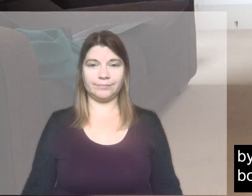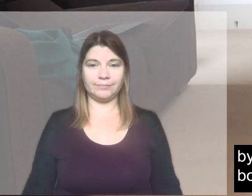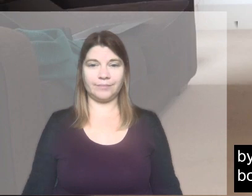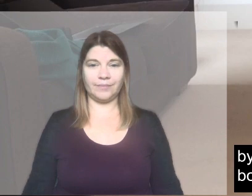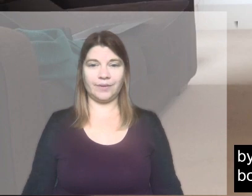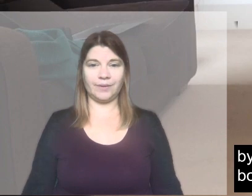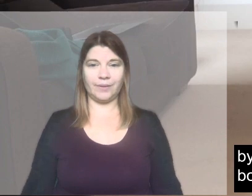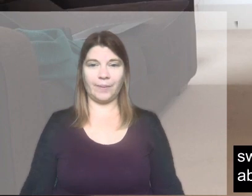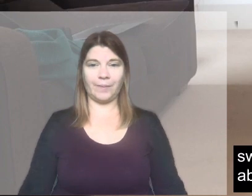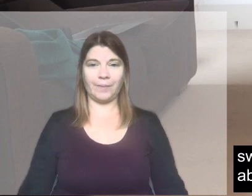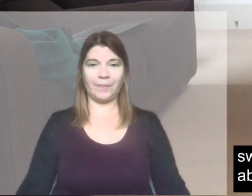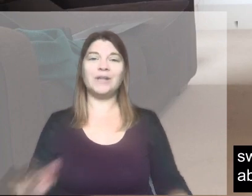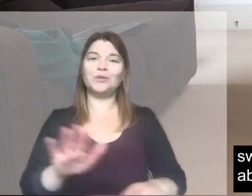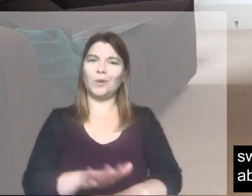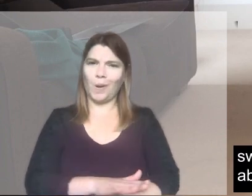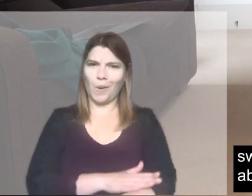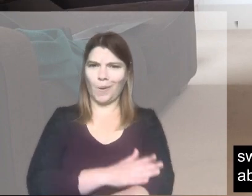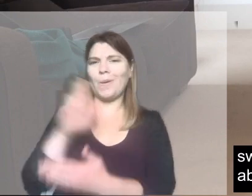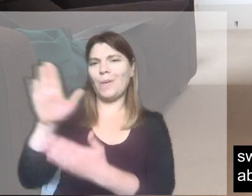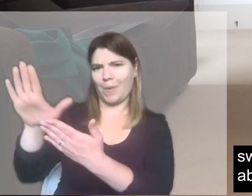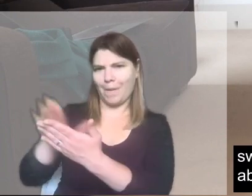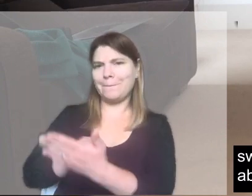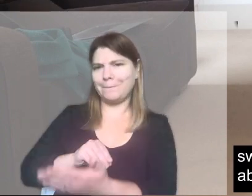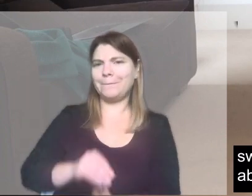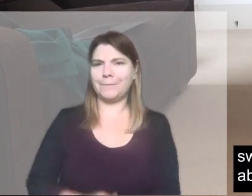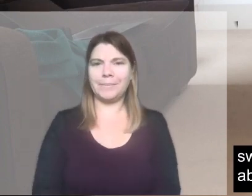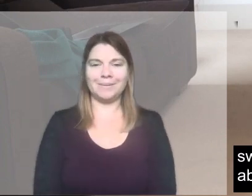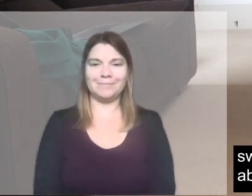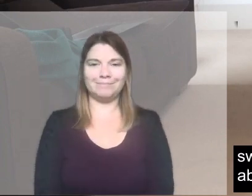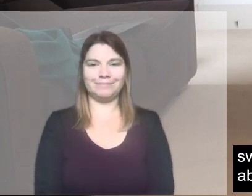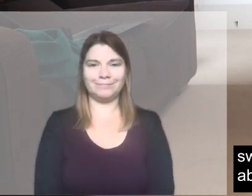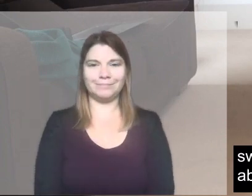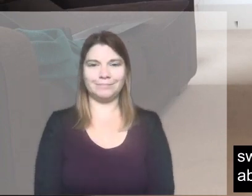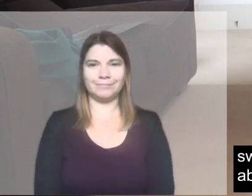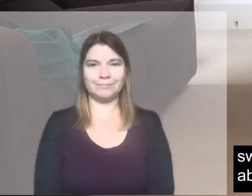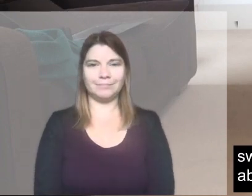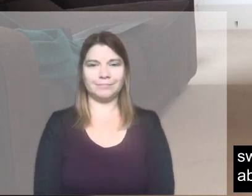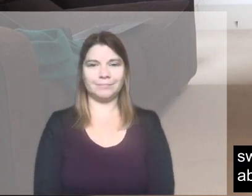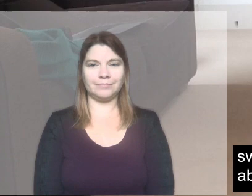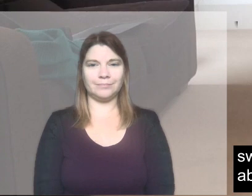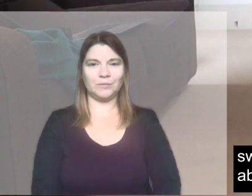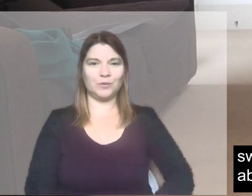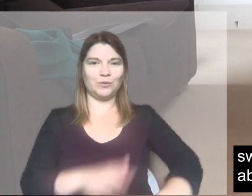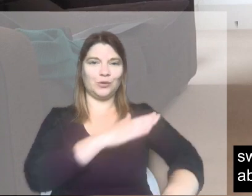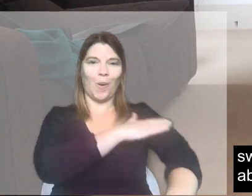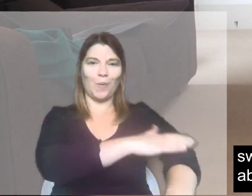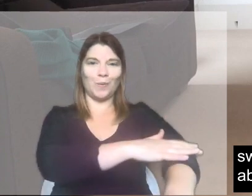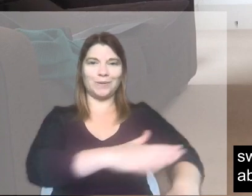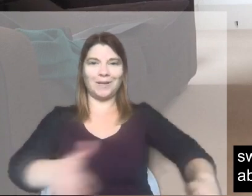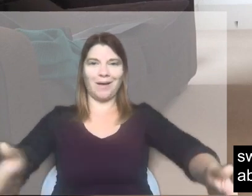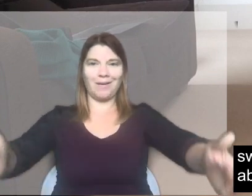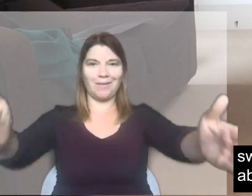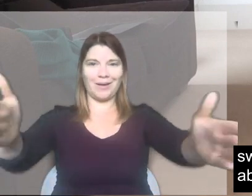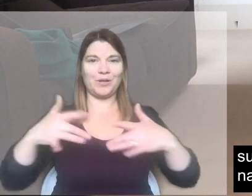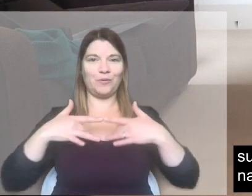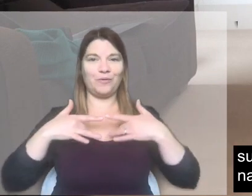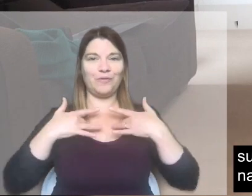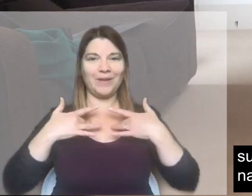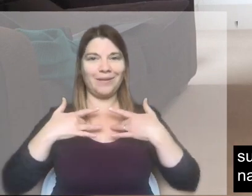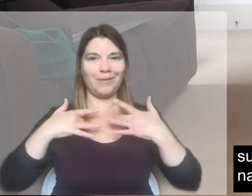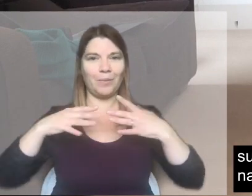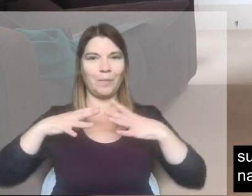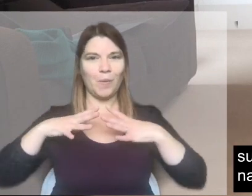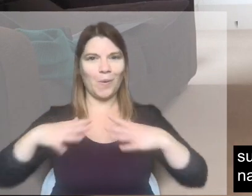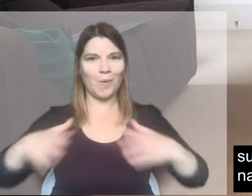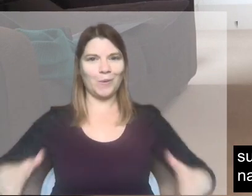the sides of our bodies, and then they'll swing up, this is slow motion, to about shoulder height. There's a little